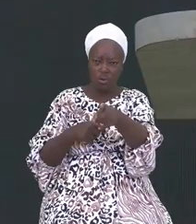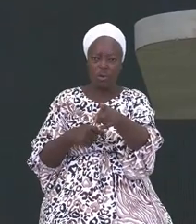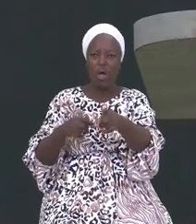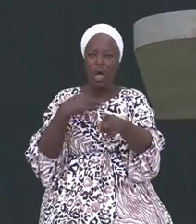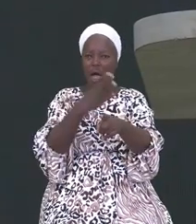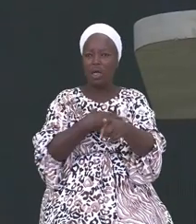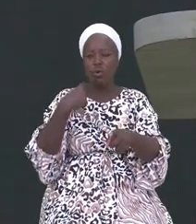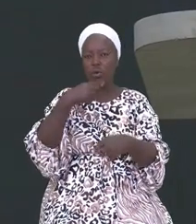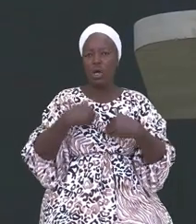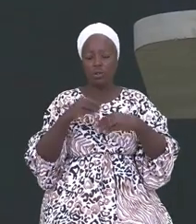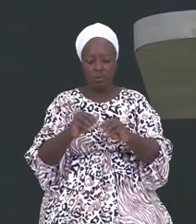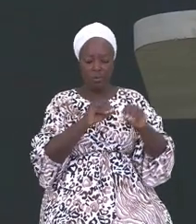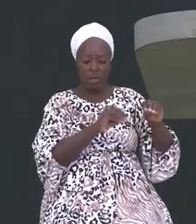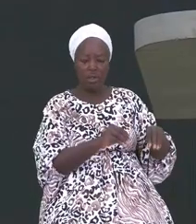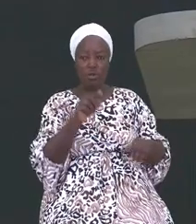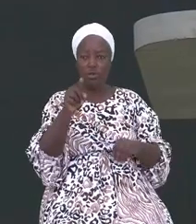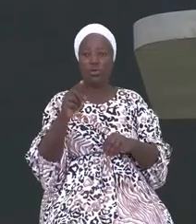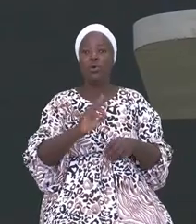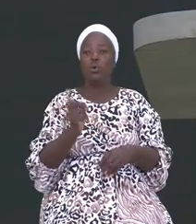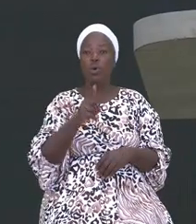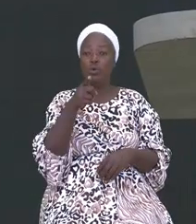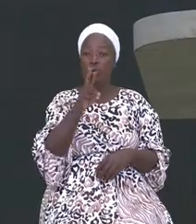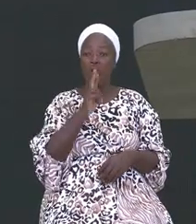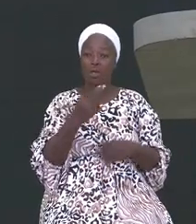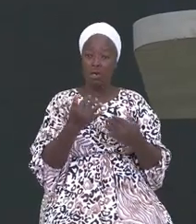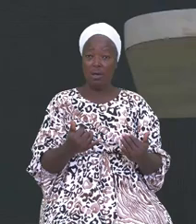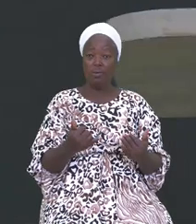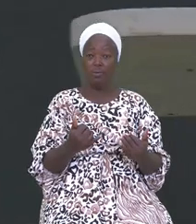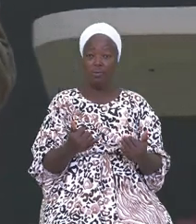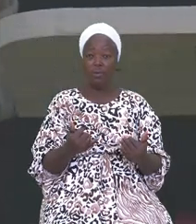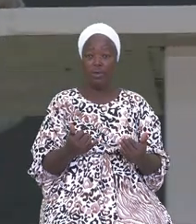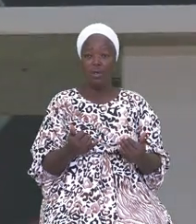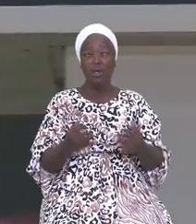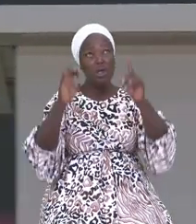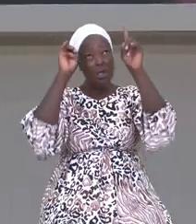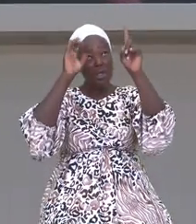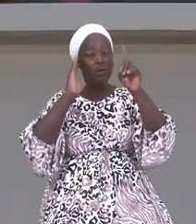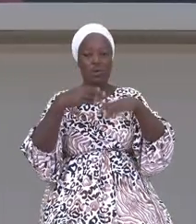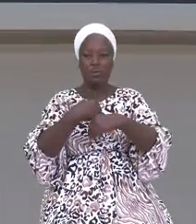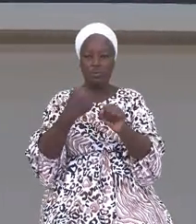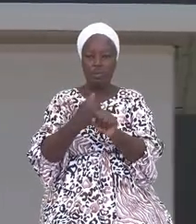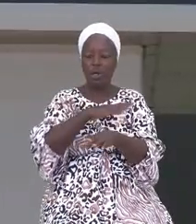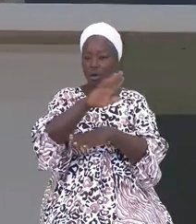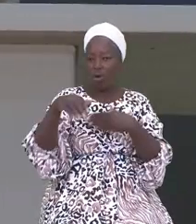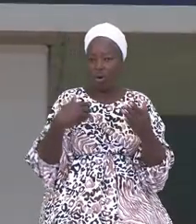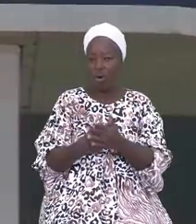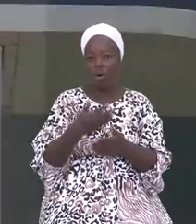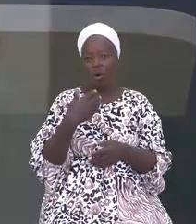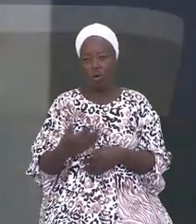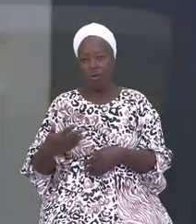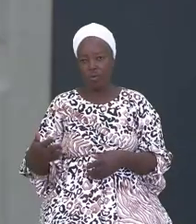has placed you where you are, he'll make all